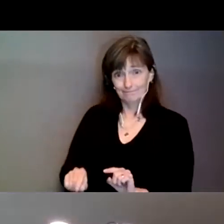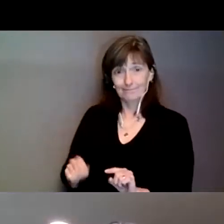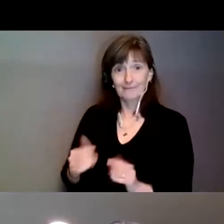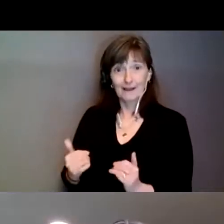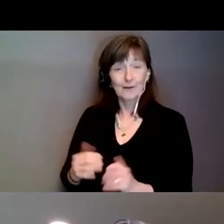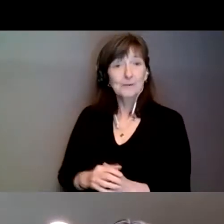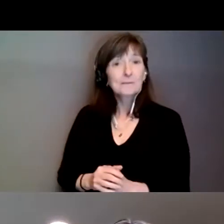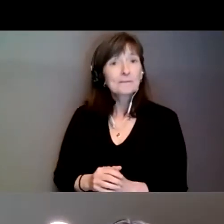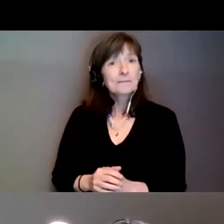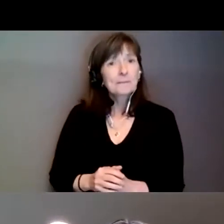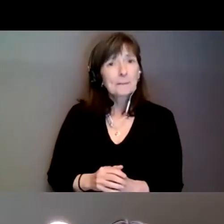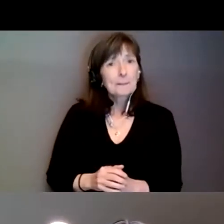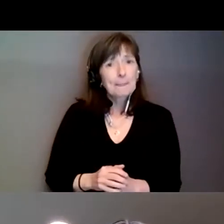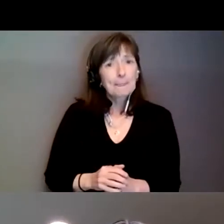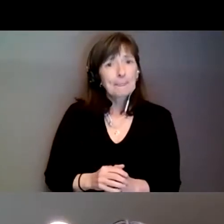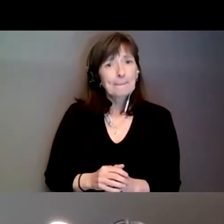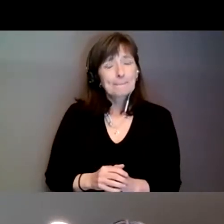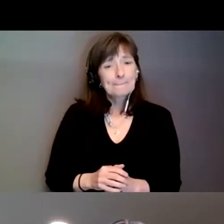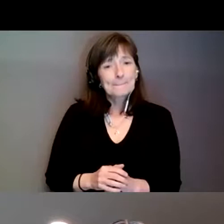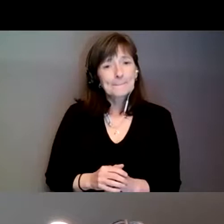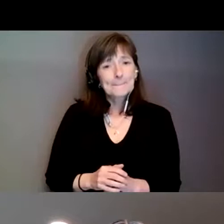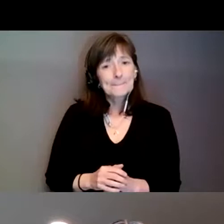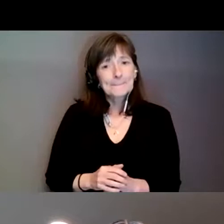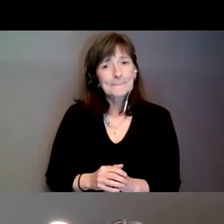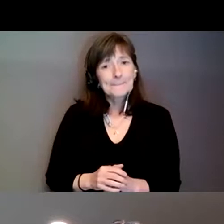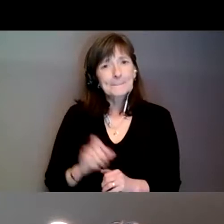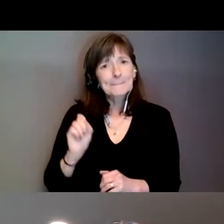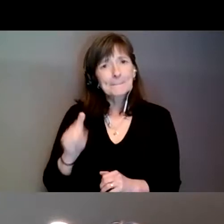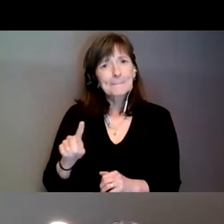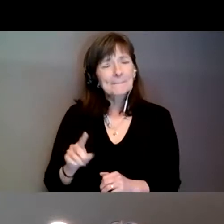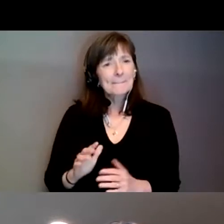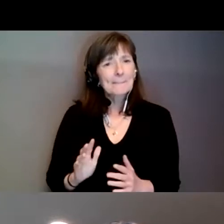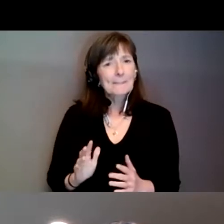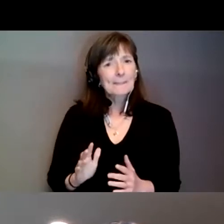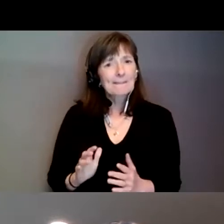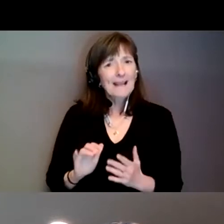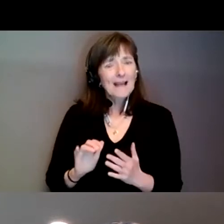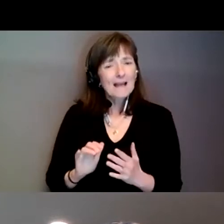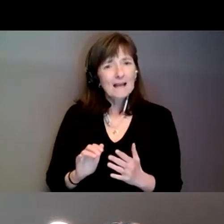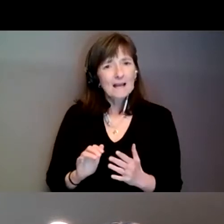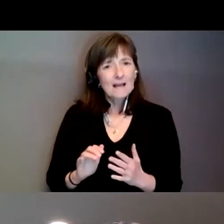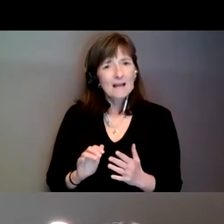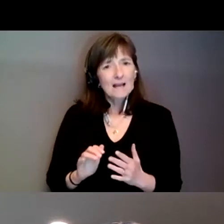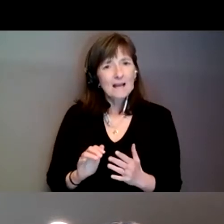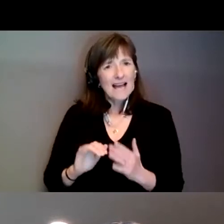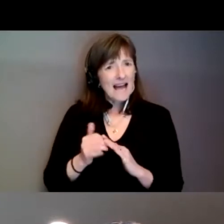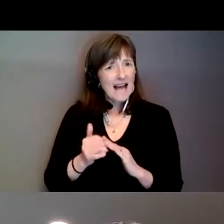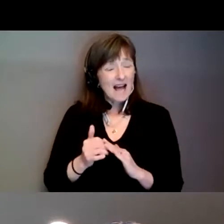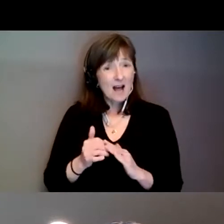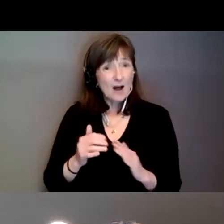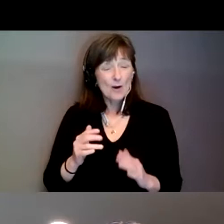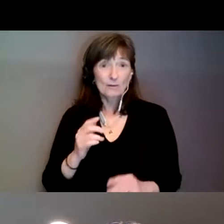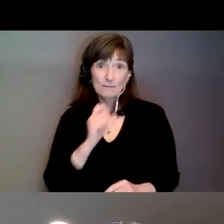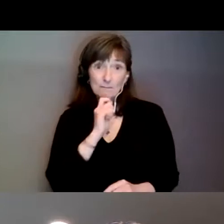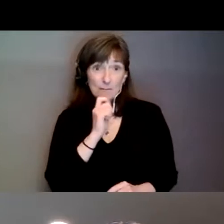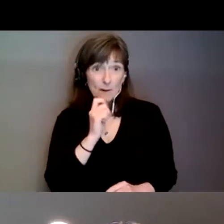could address potentially how can you address the deaf or hard of hearing community